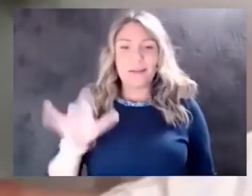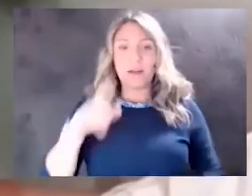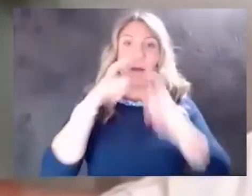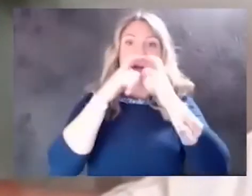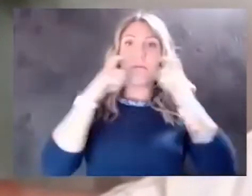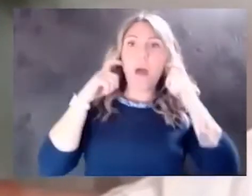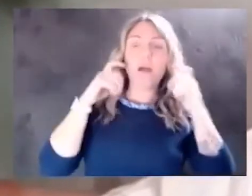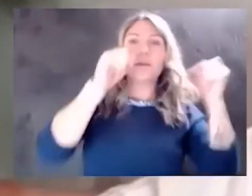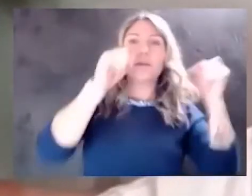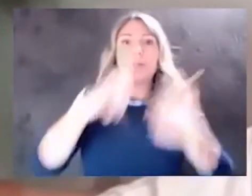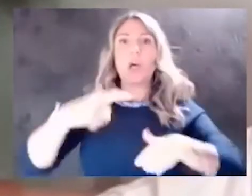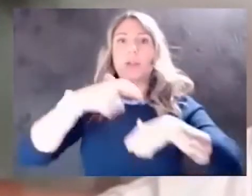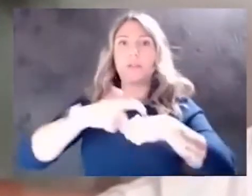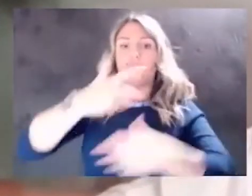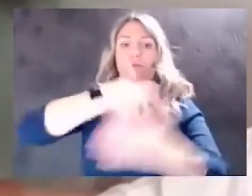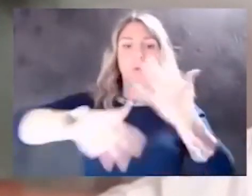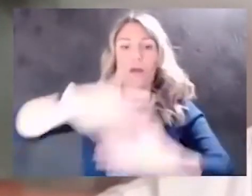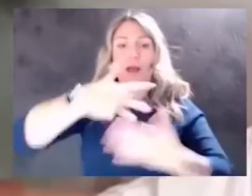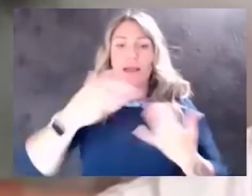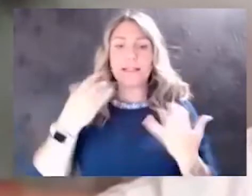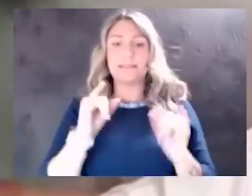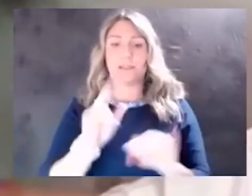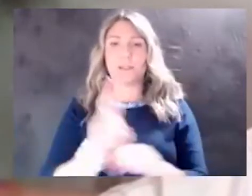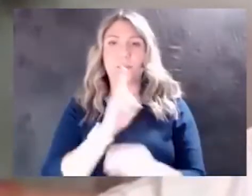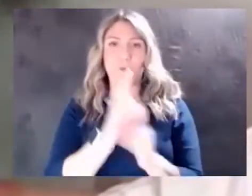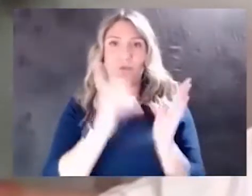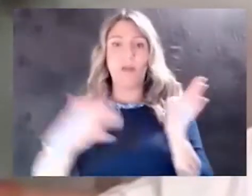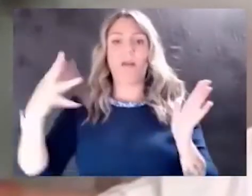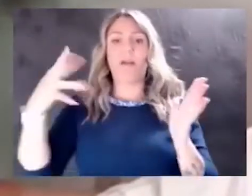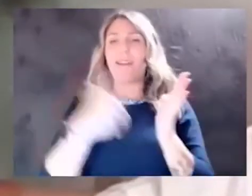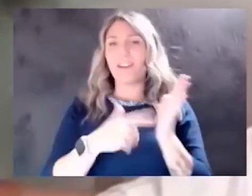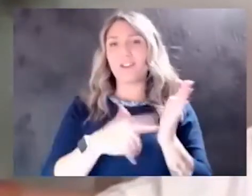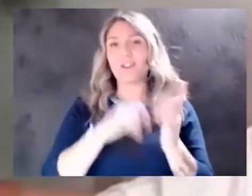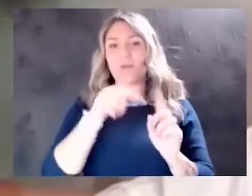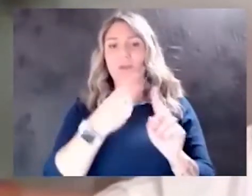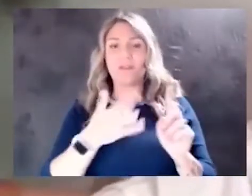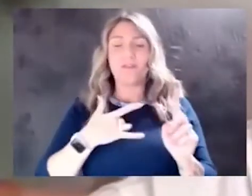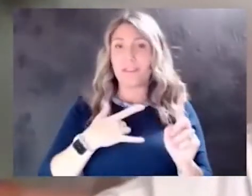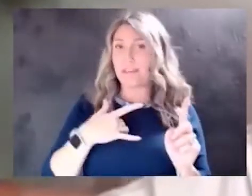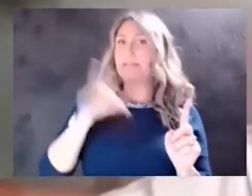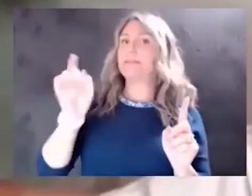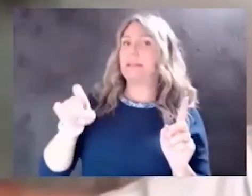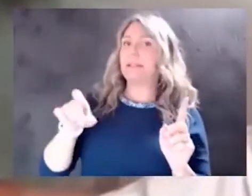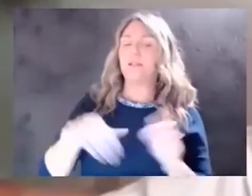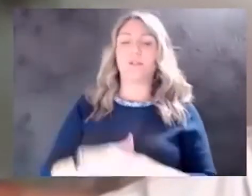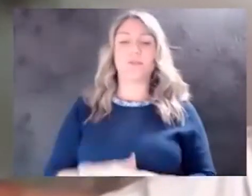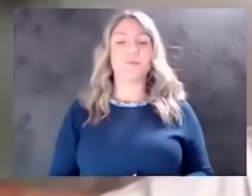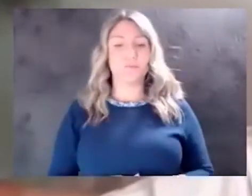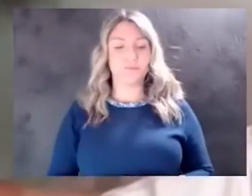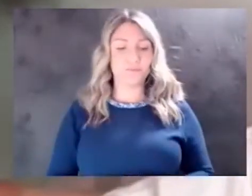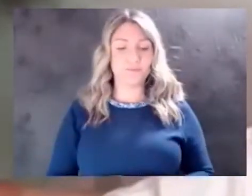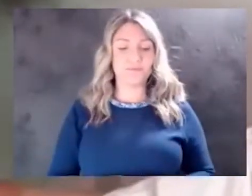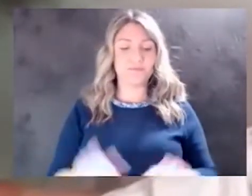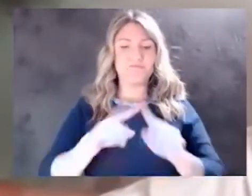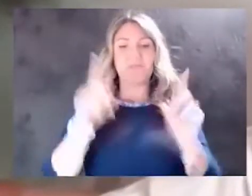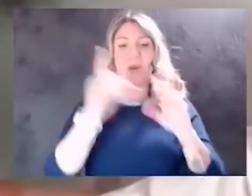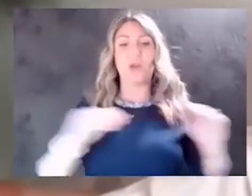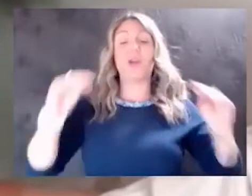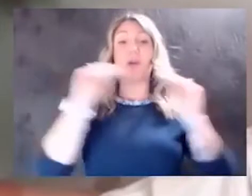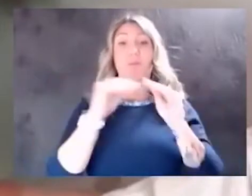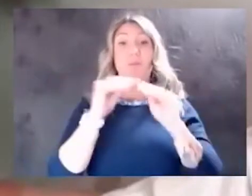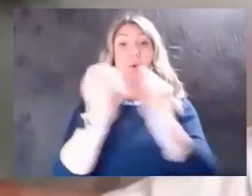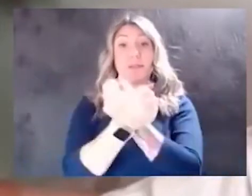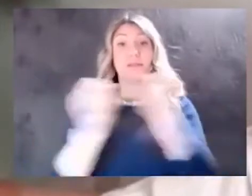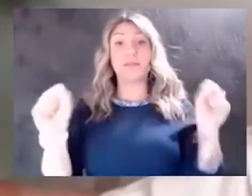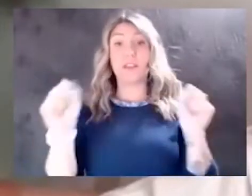the time around them. I still do wear one occasionally when I feel like I need to, but I feel more safe. It feels